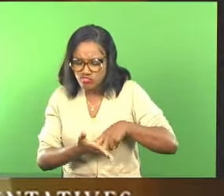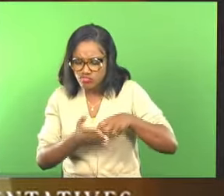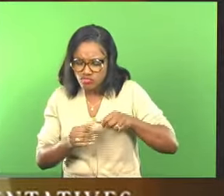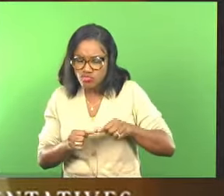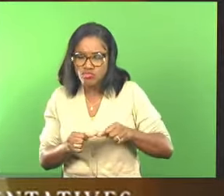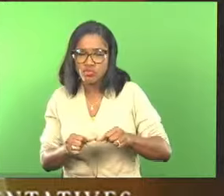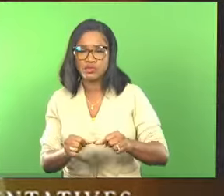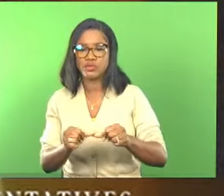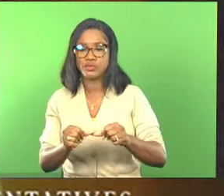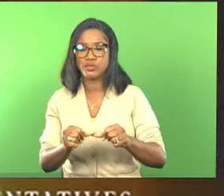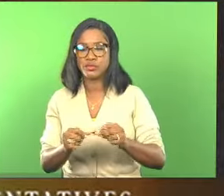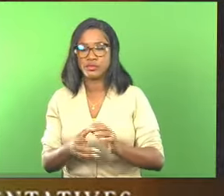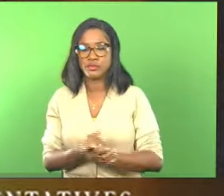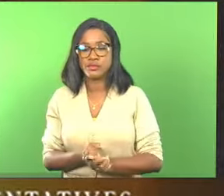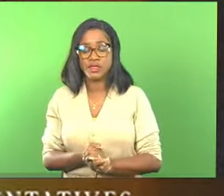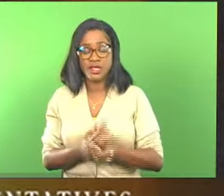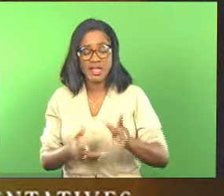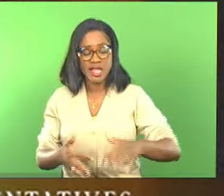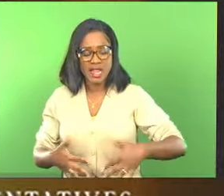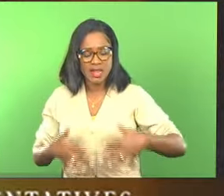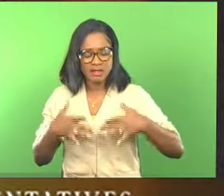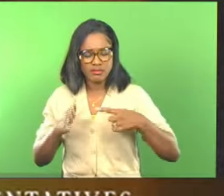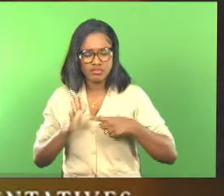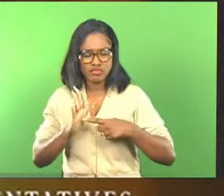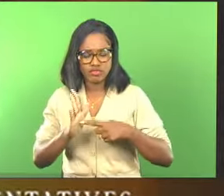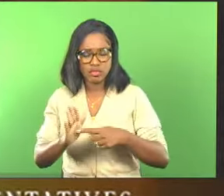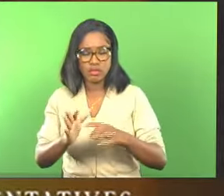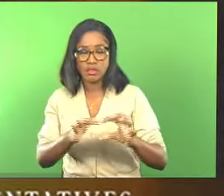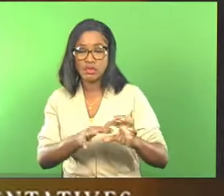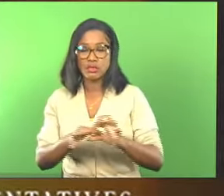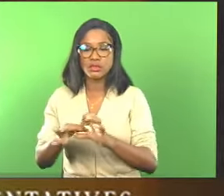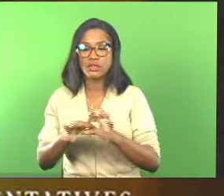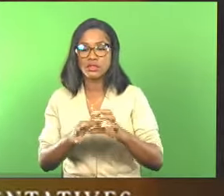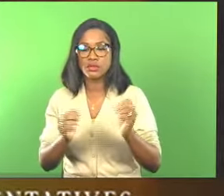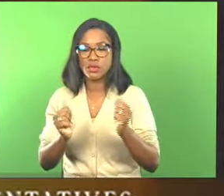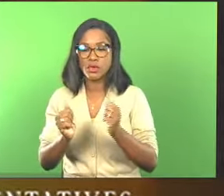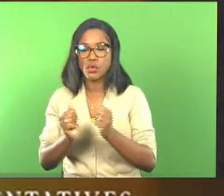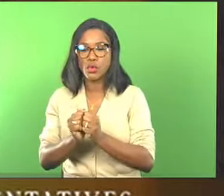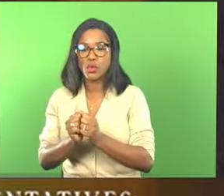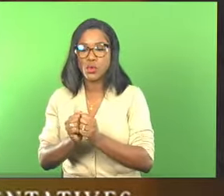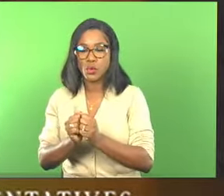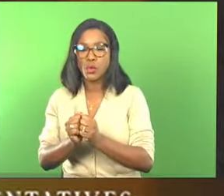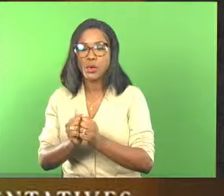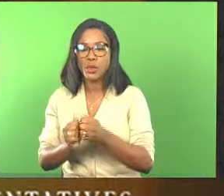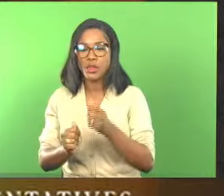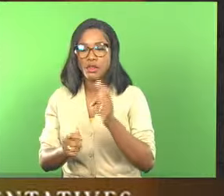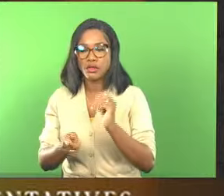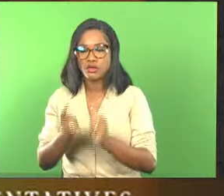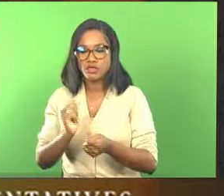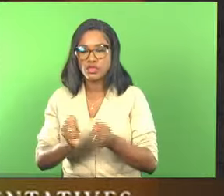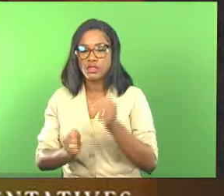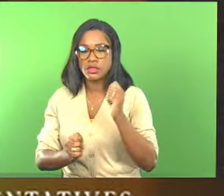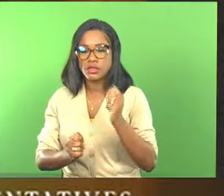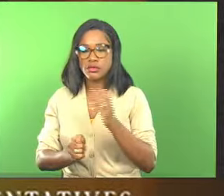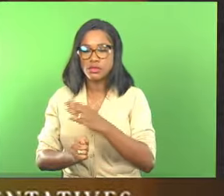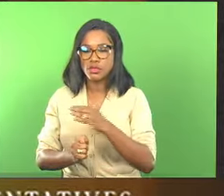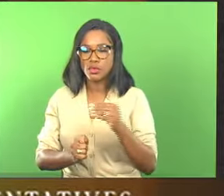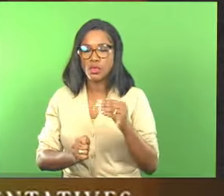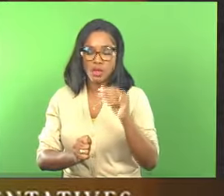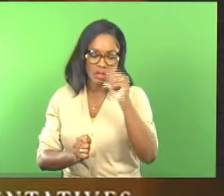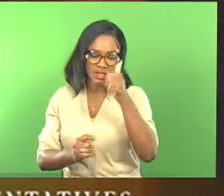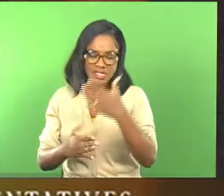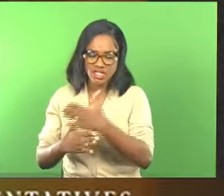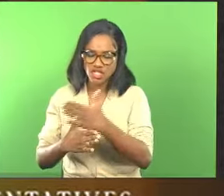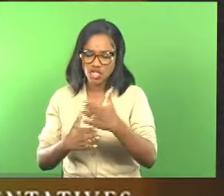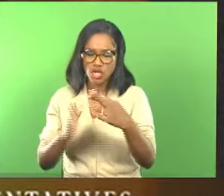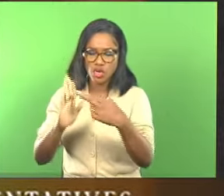They are living symbols of the relationship between our countries, built on shared roots and